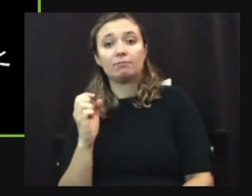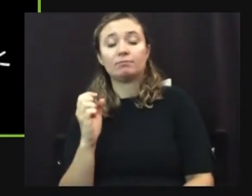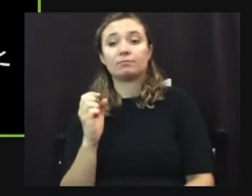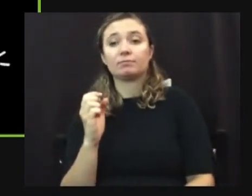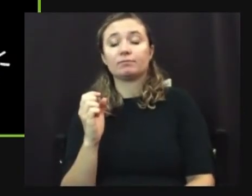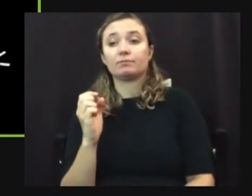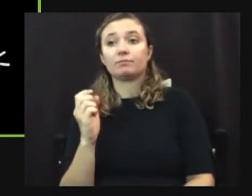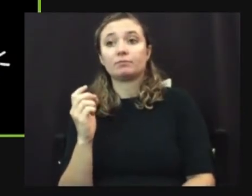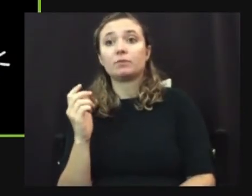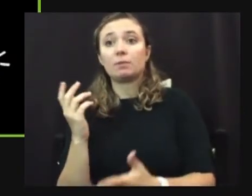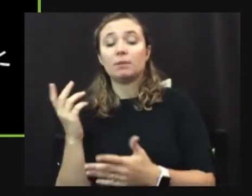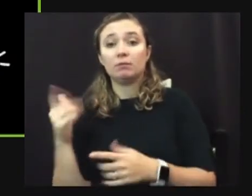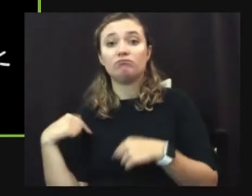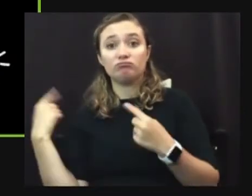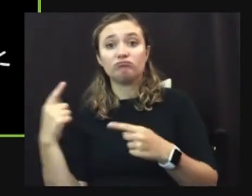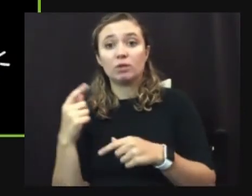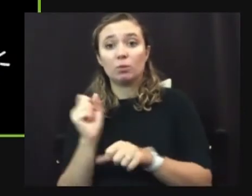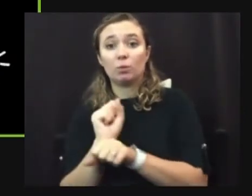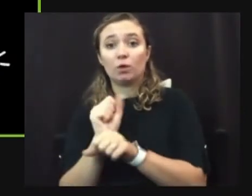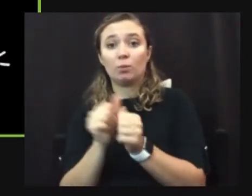14 years,